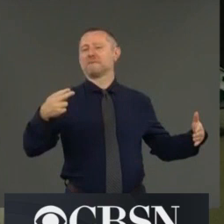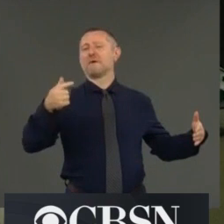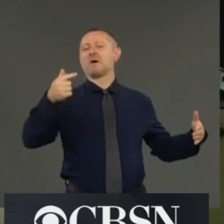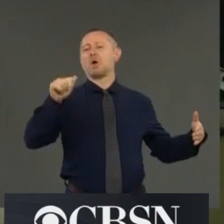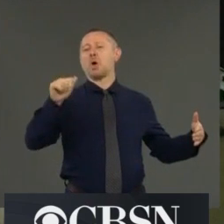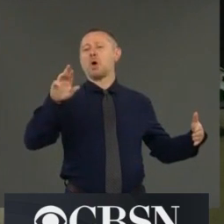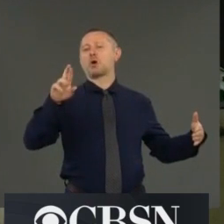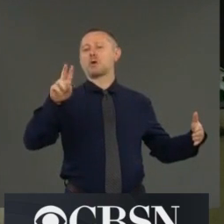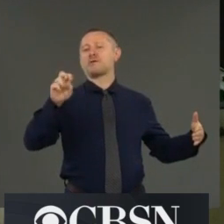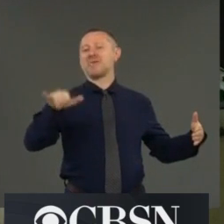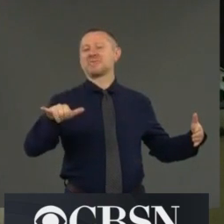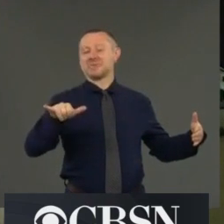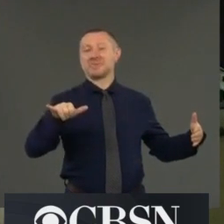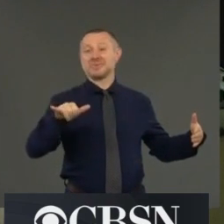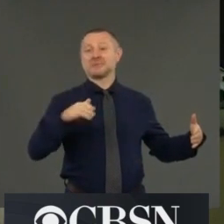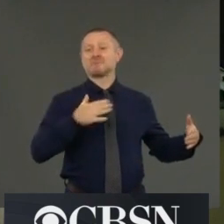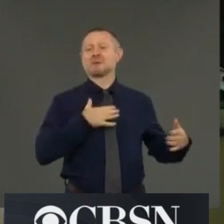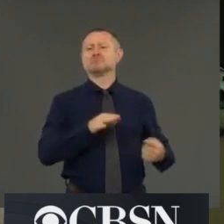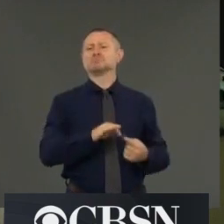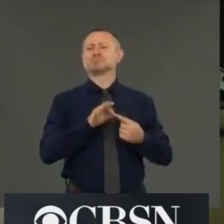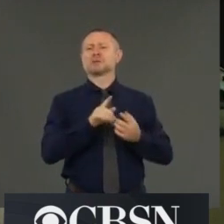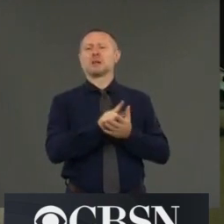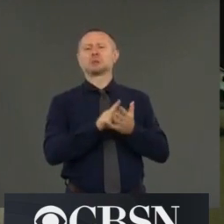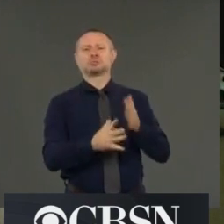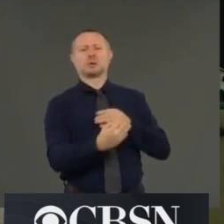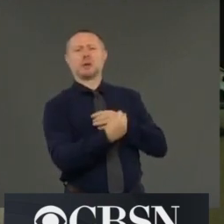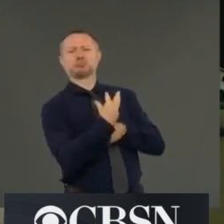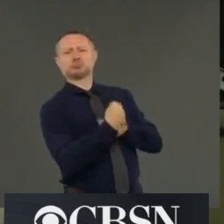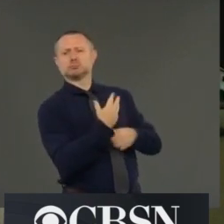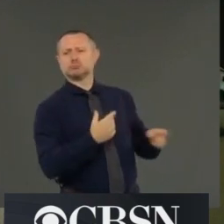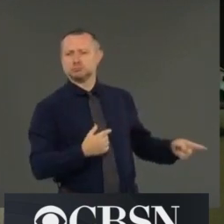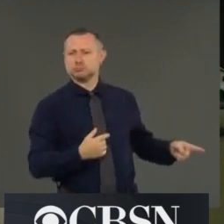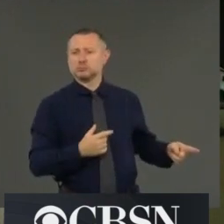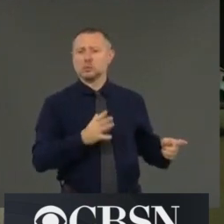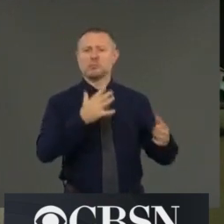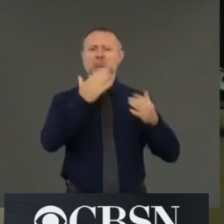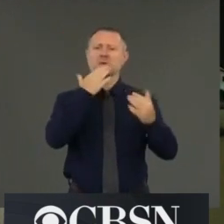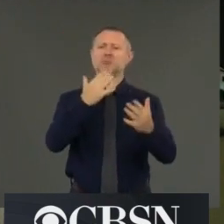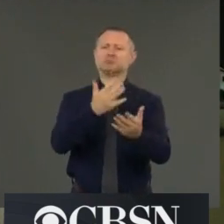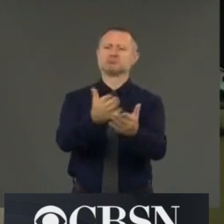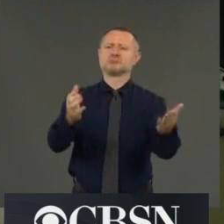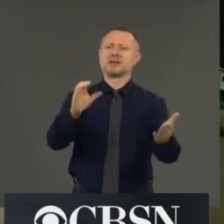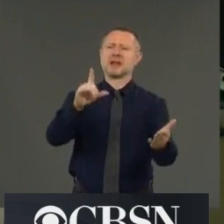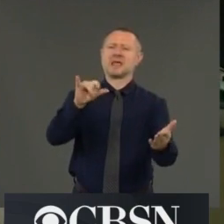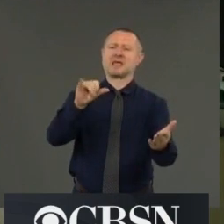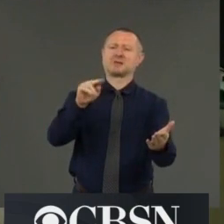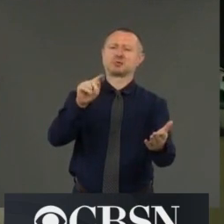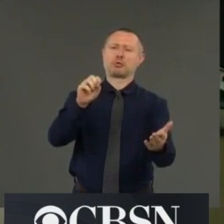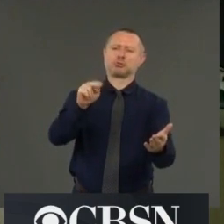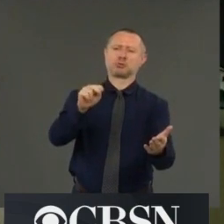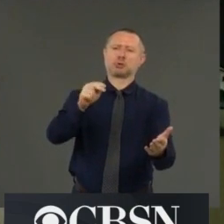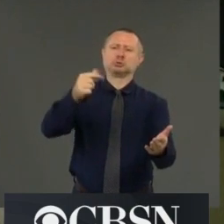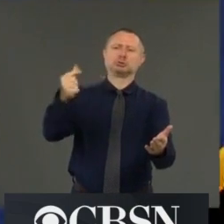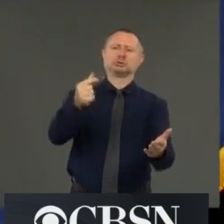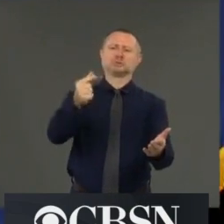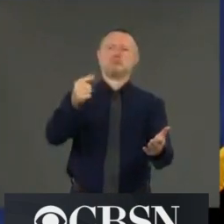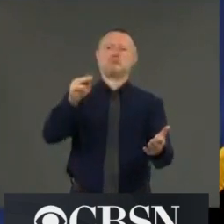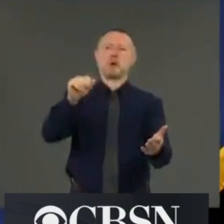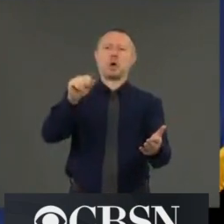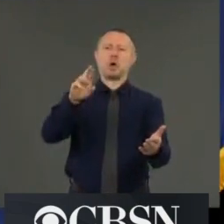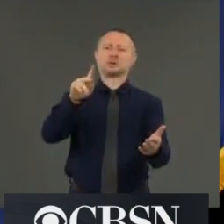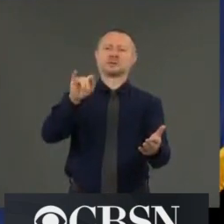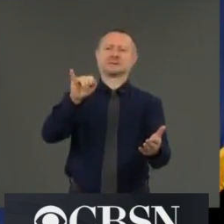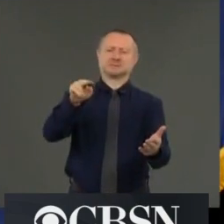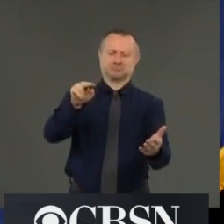counsel. First, I want to thank the Clinton G. Martin Park Community Center for giving us this opportunity to be